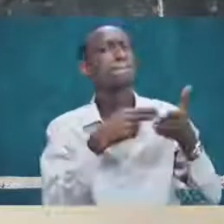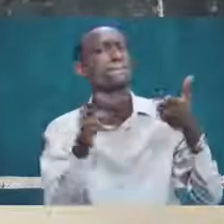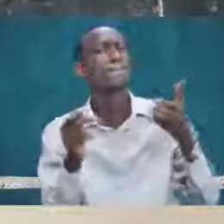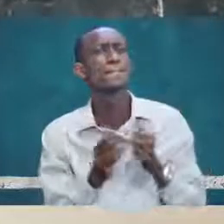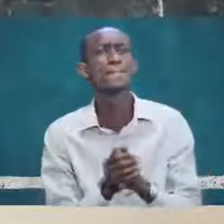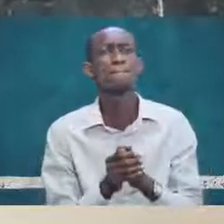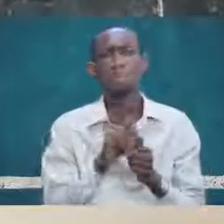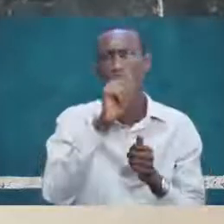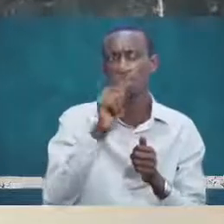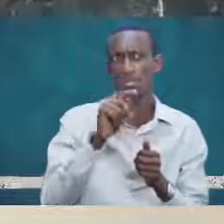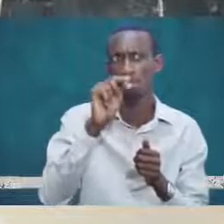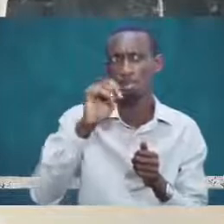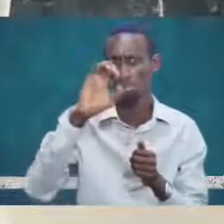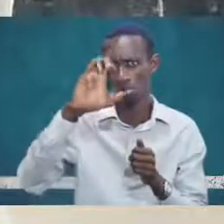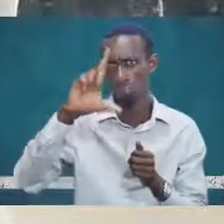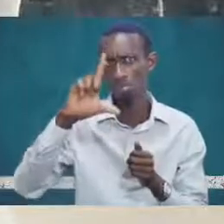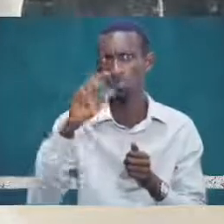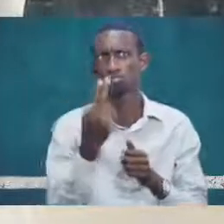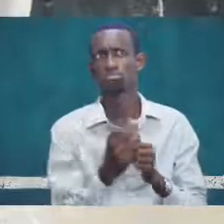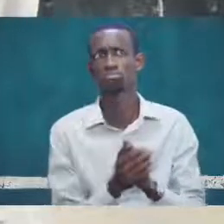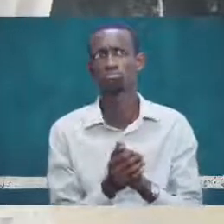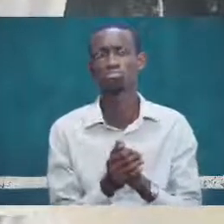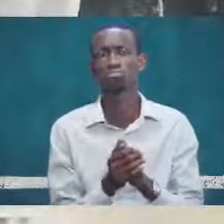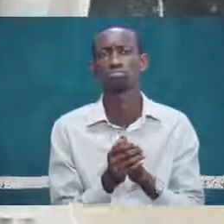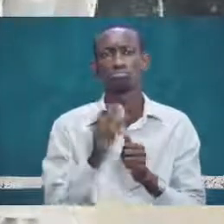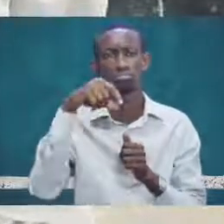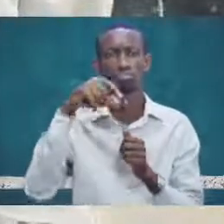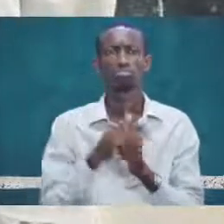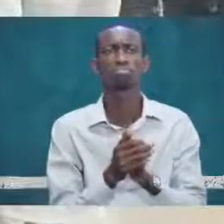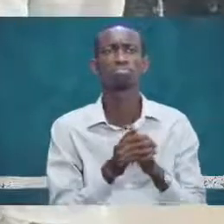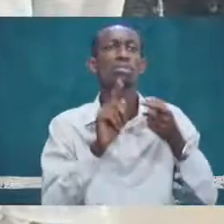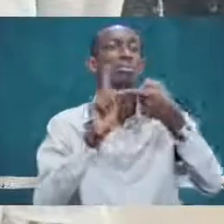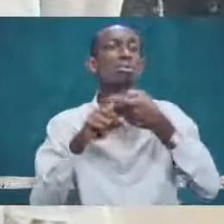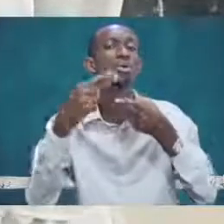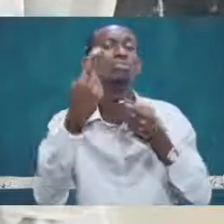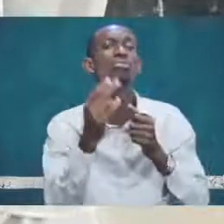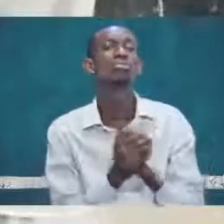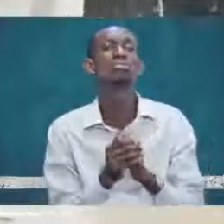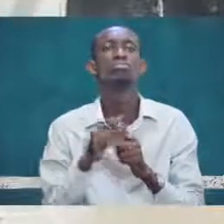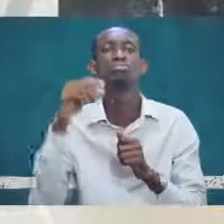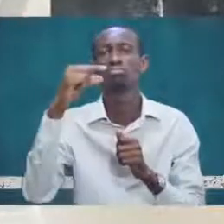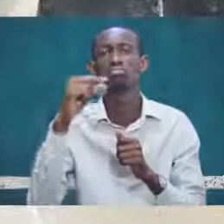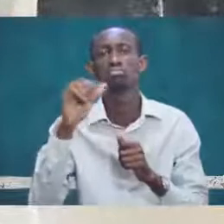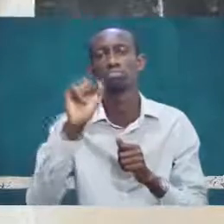said we are forming a salt of the zinc plus the hydrogen gas.